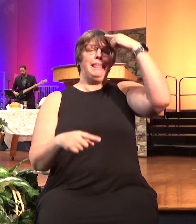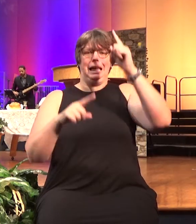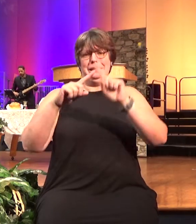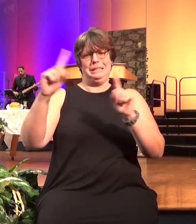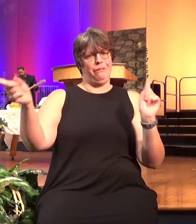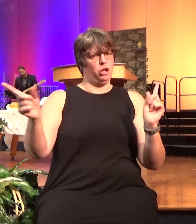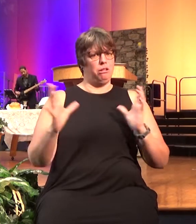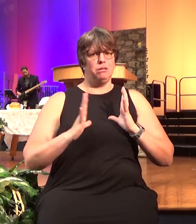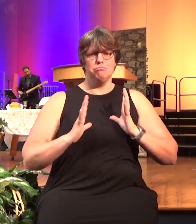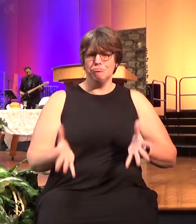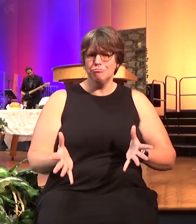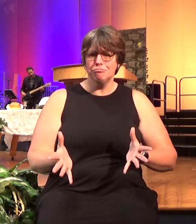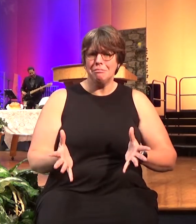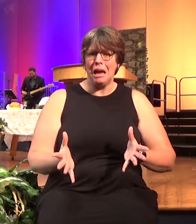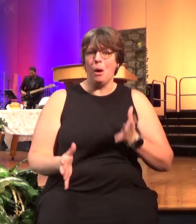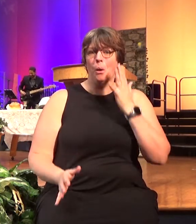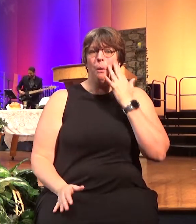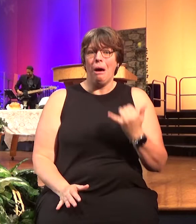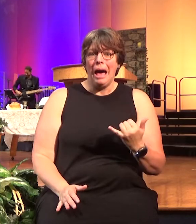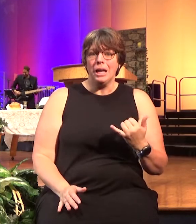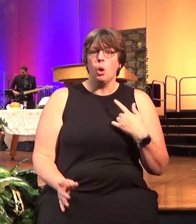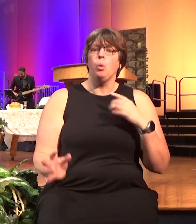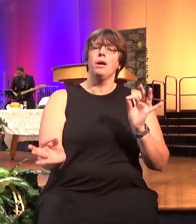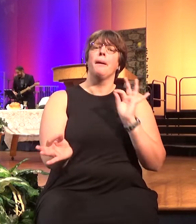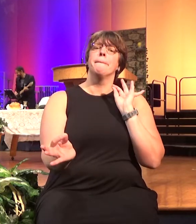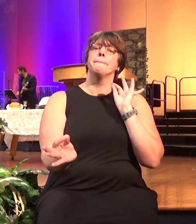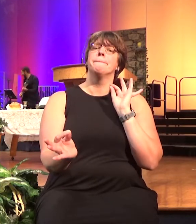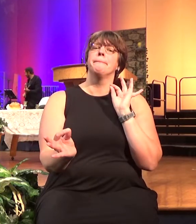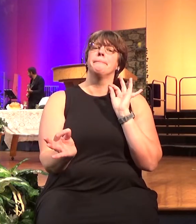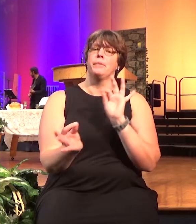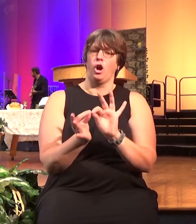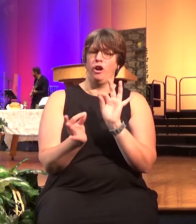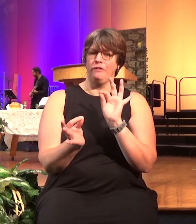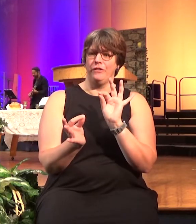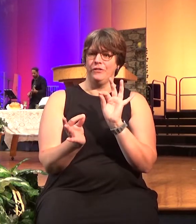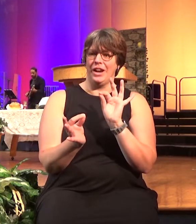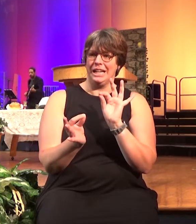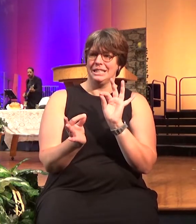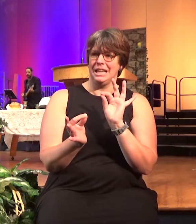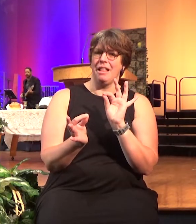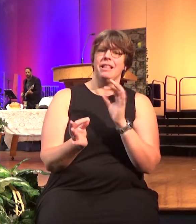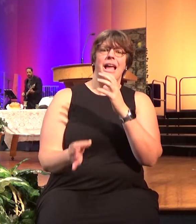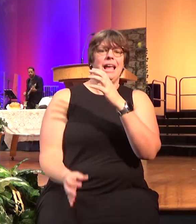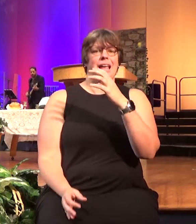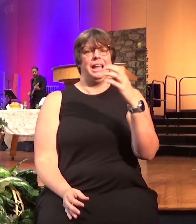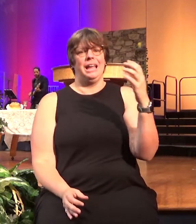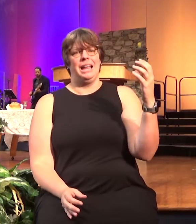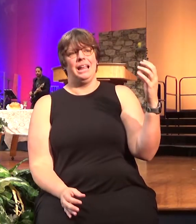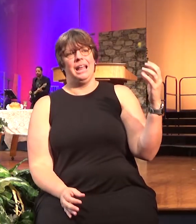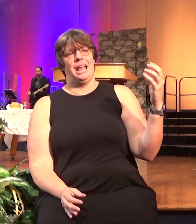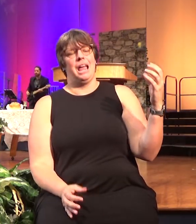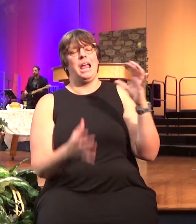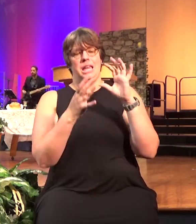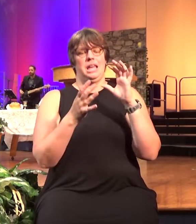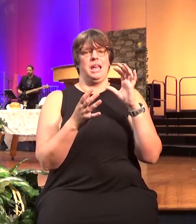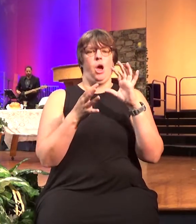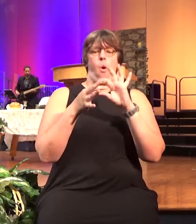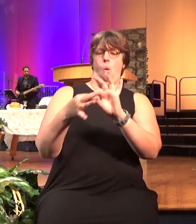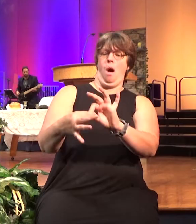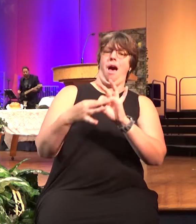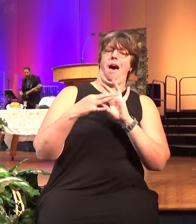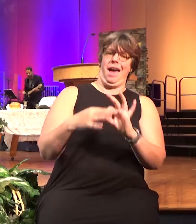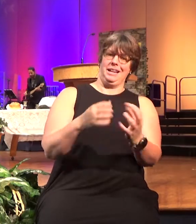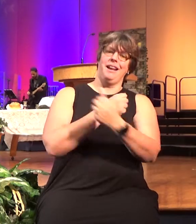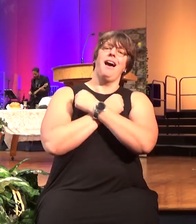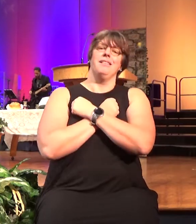together, divine love as me blesses and multiplies all that I am, all that